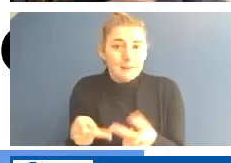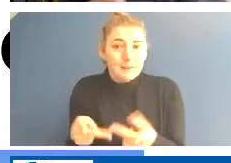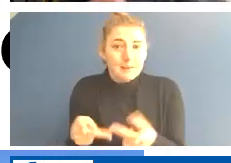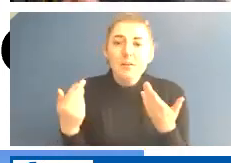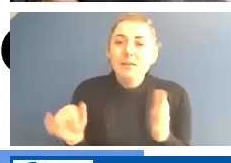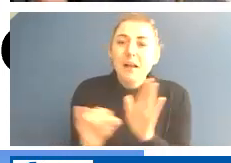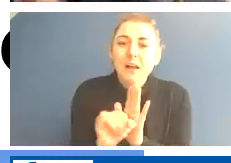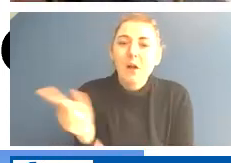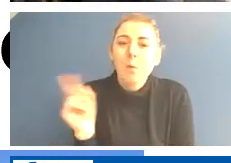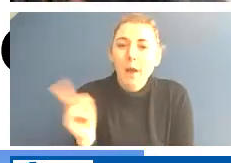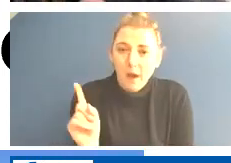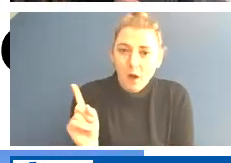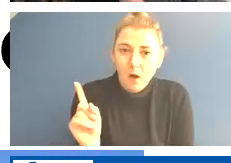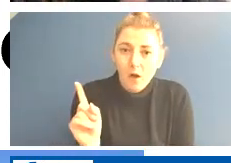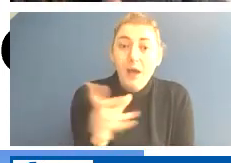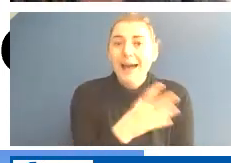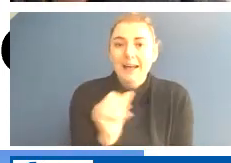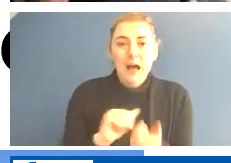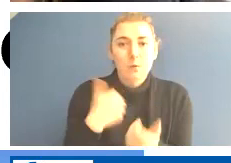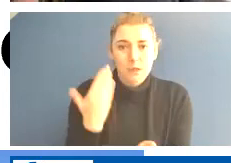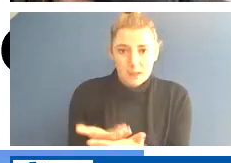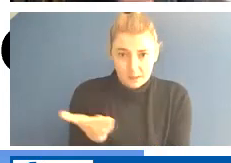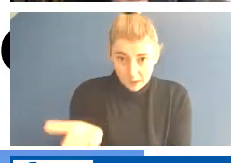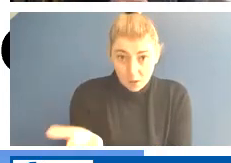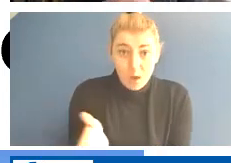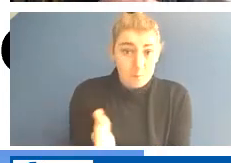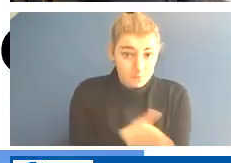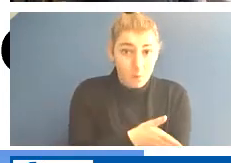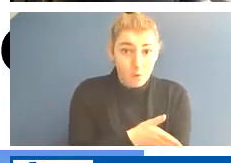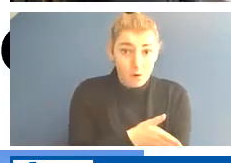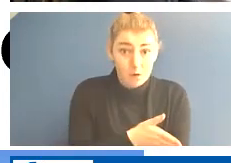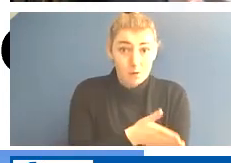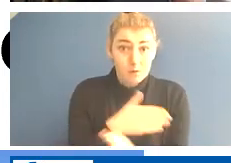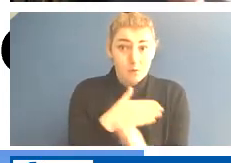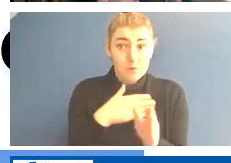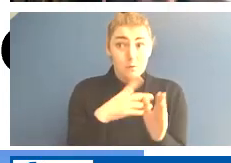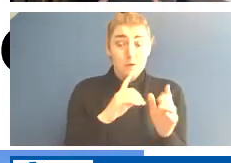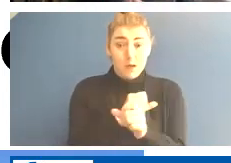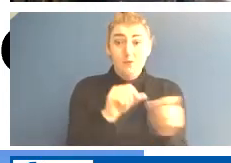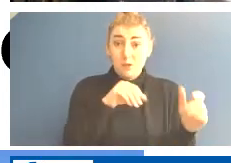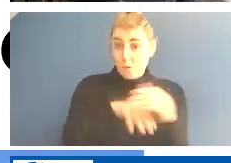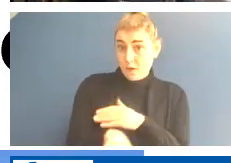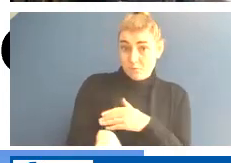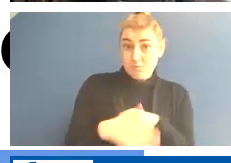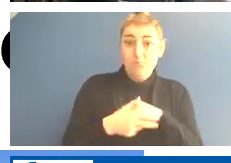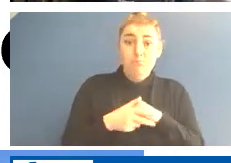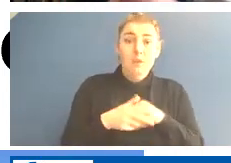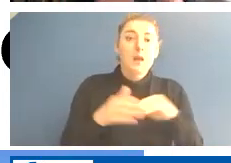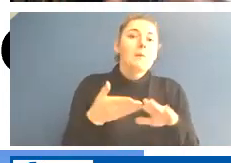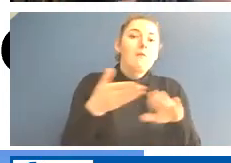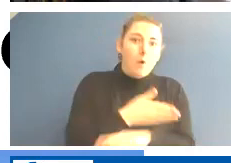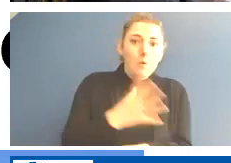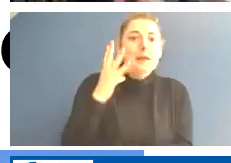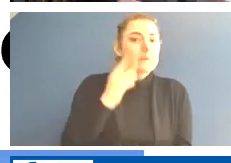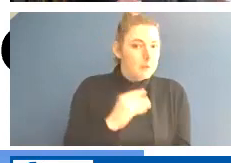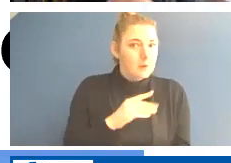where that is and how to get there before we may experience different levels of distress. Because there's